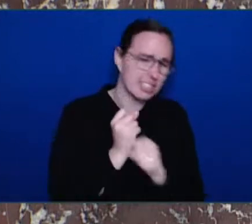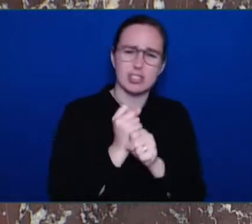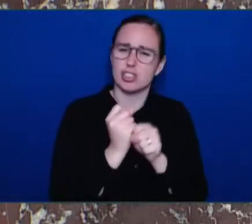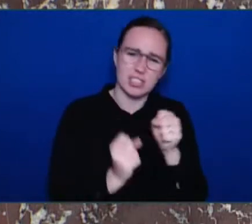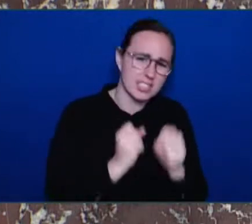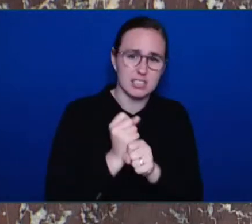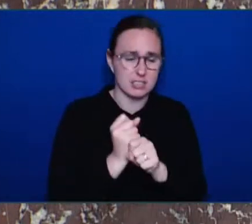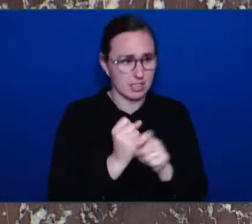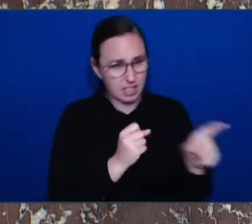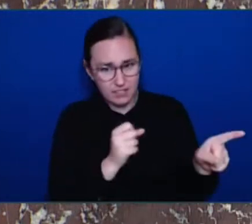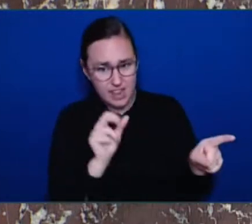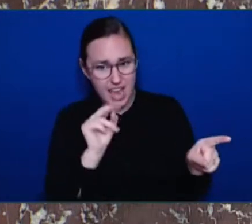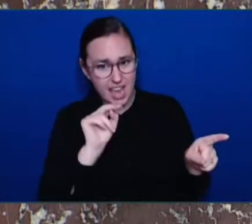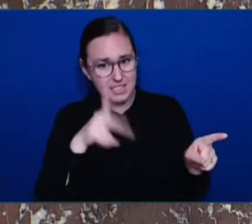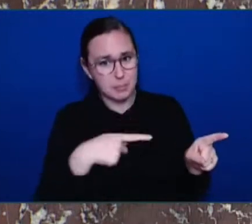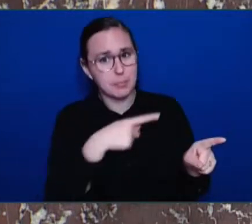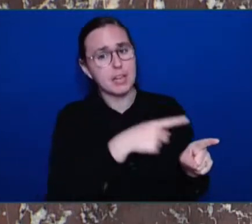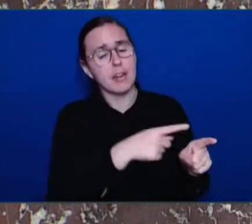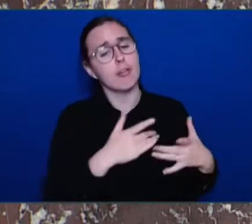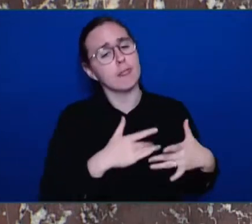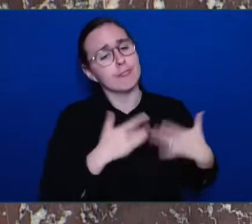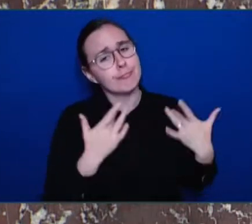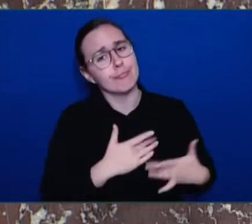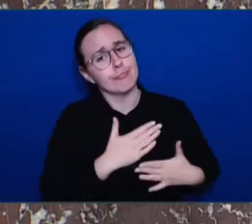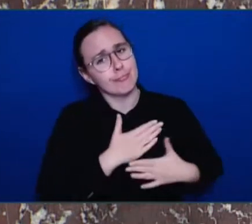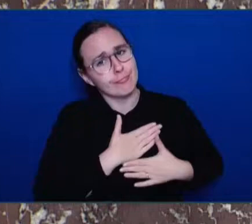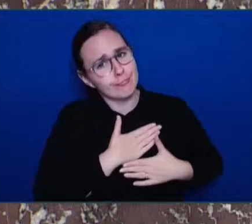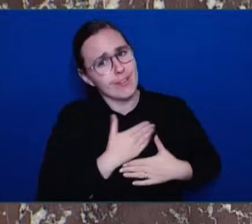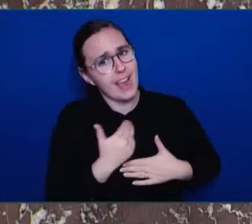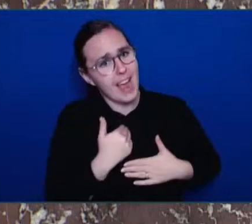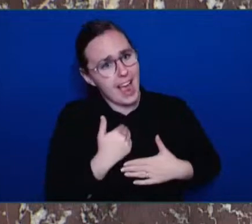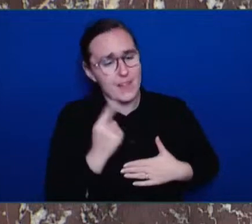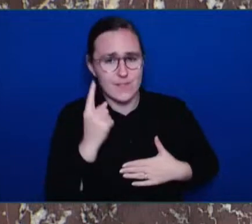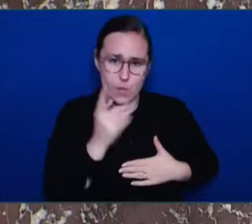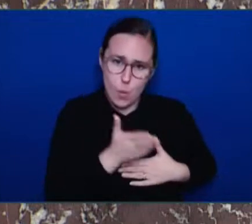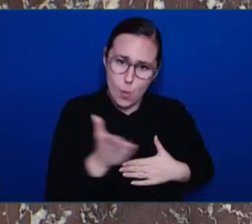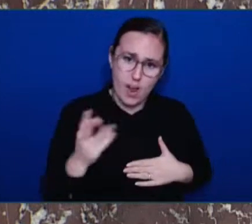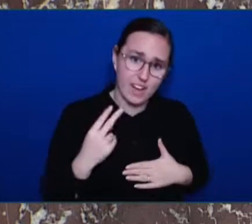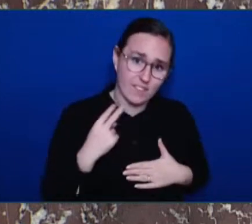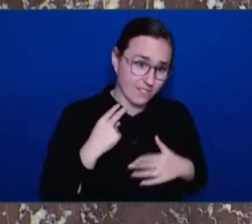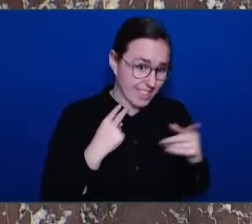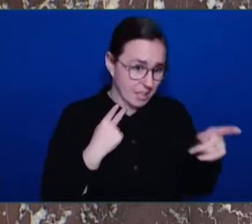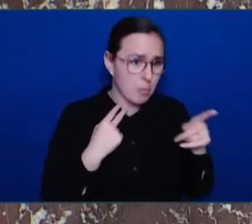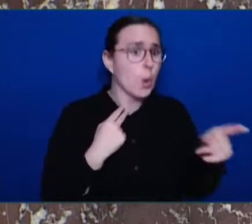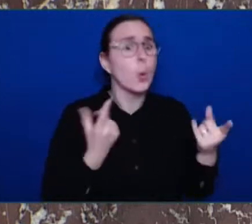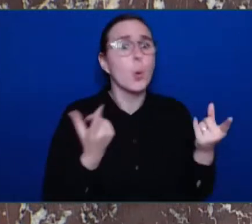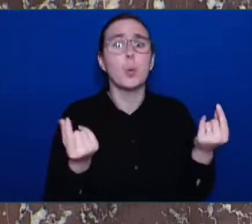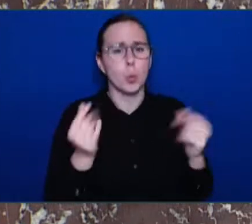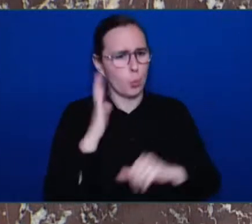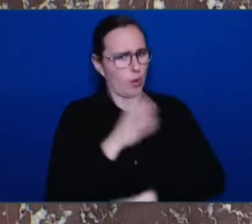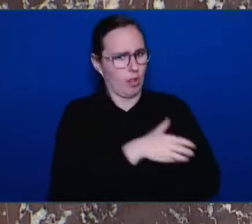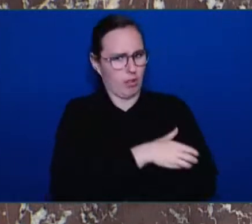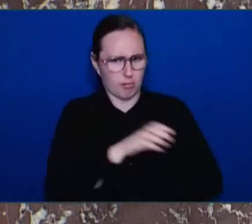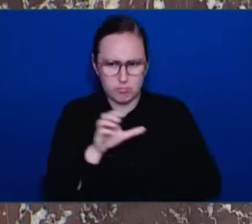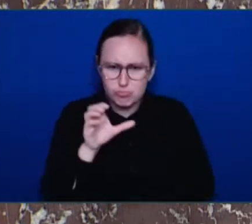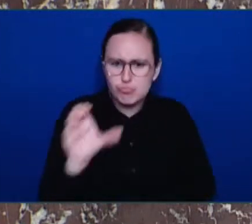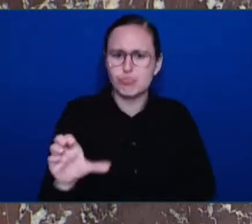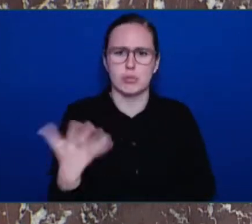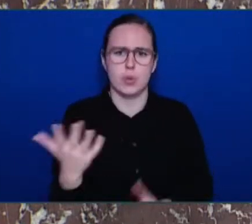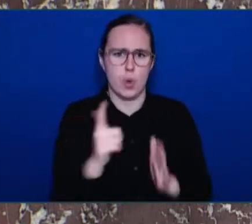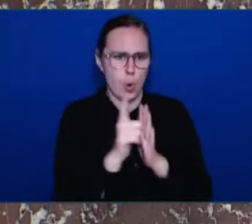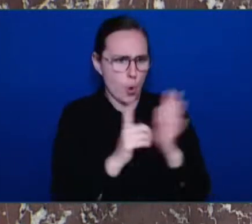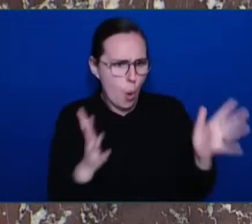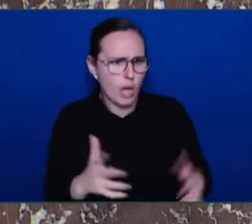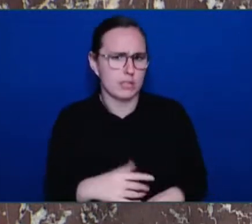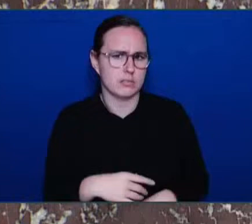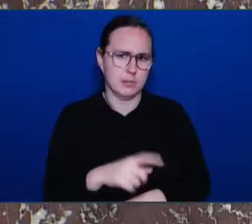give prosecutors and police the tools to do their jobs, tools like being able to enforce release conditions on prolific offenders and